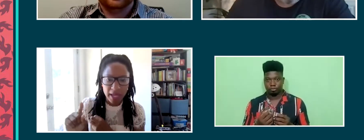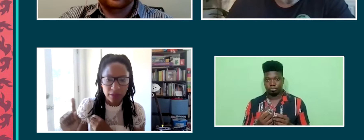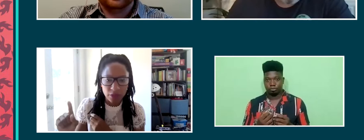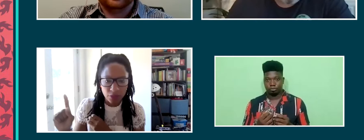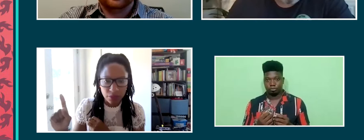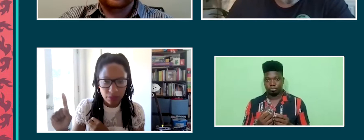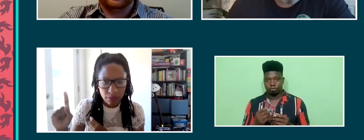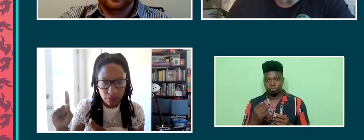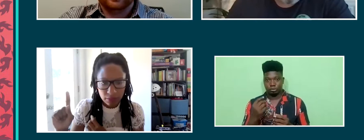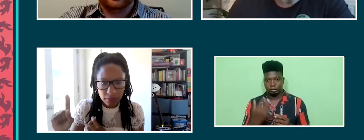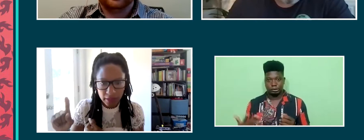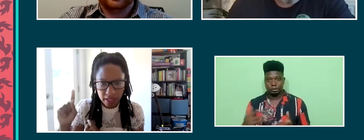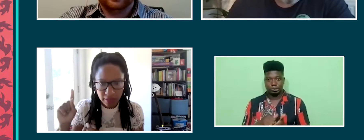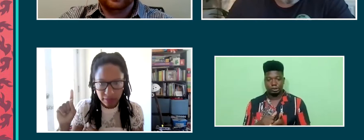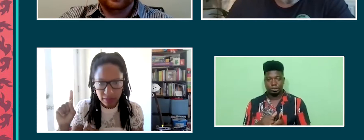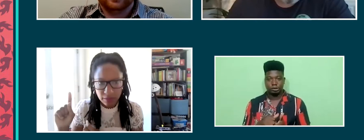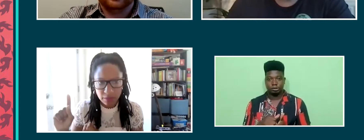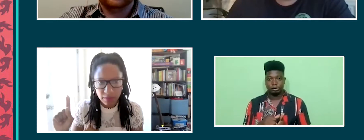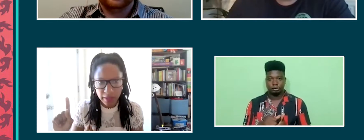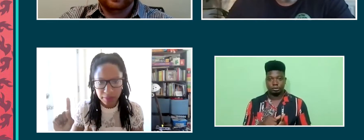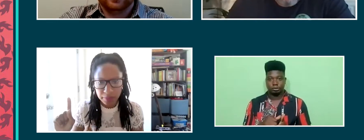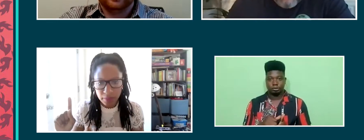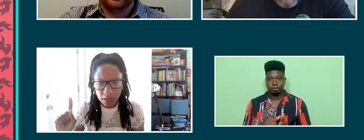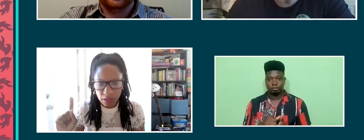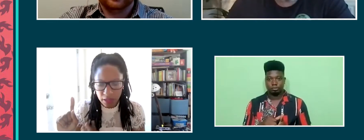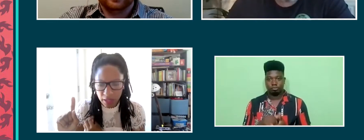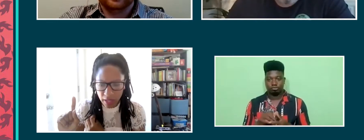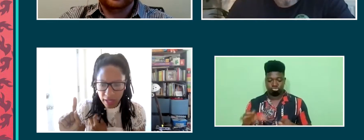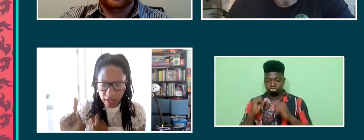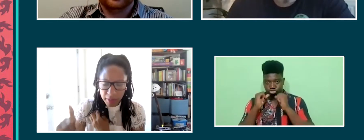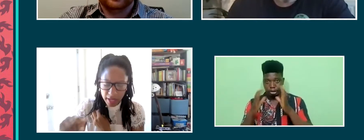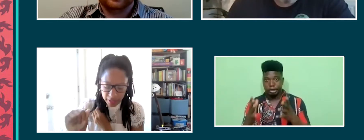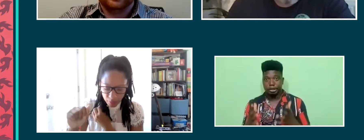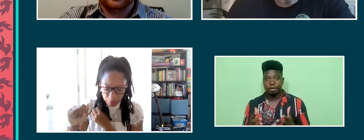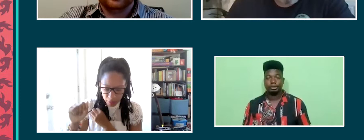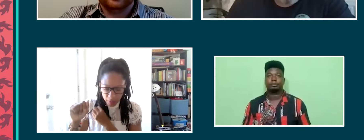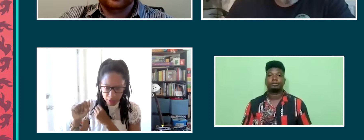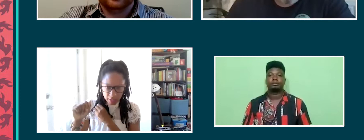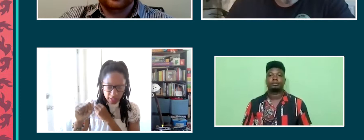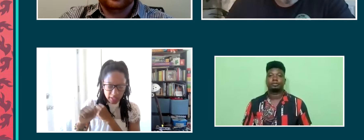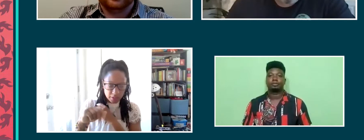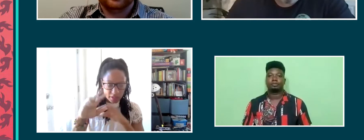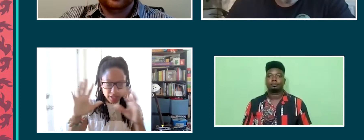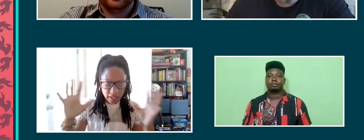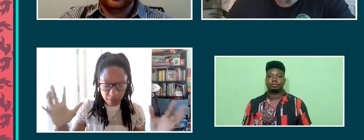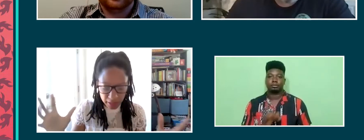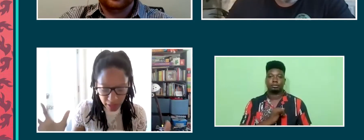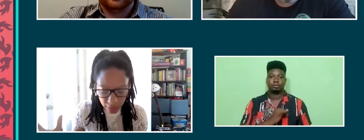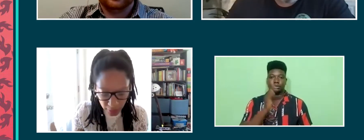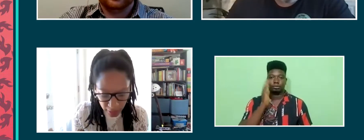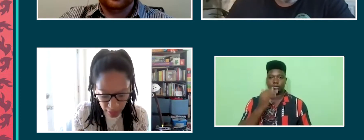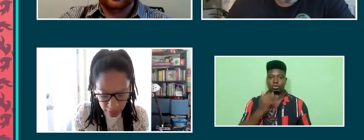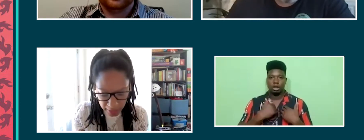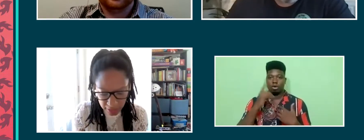when good men do nothing, right? I'm going to ask one more question, and then just to let